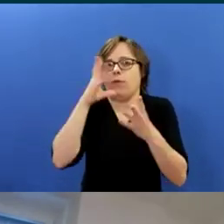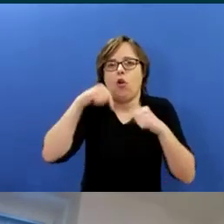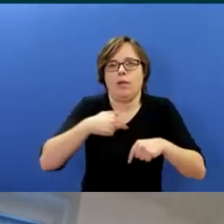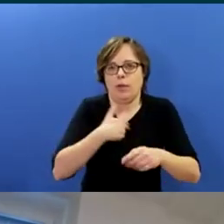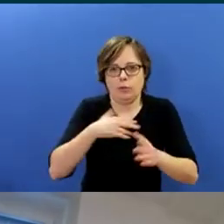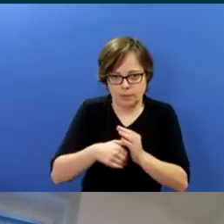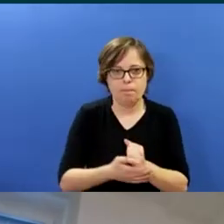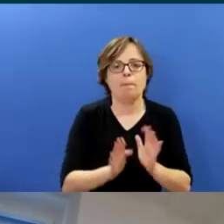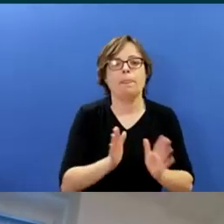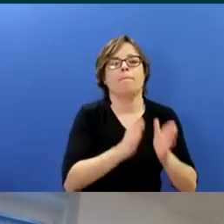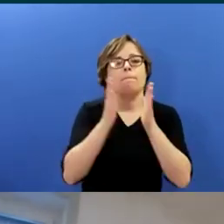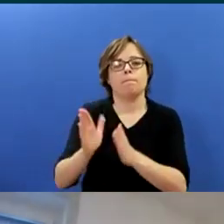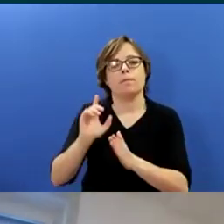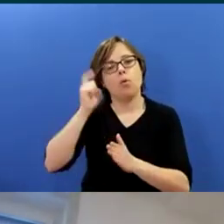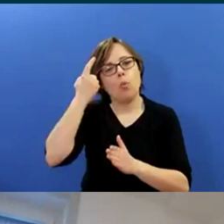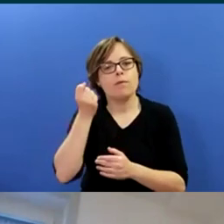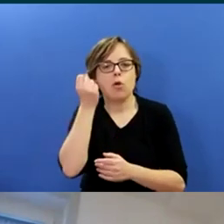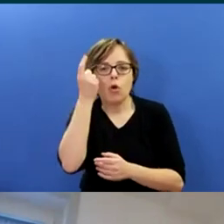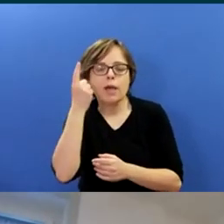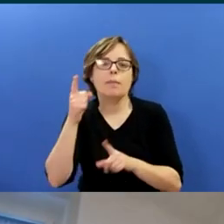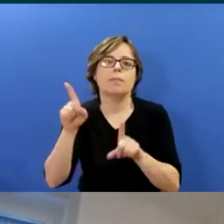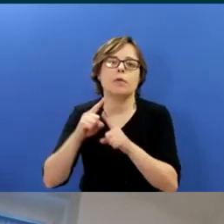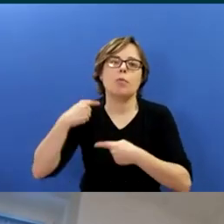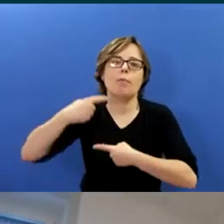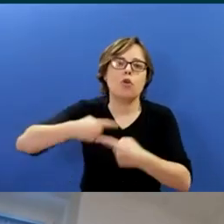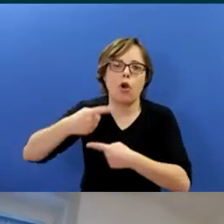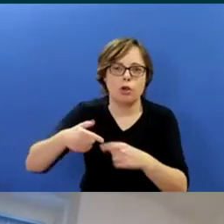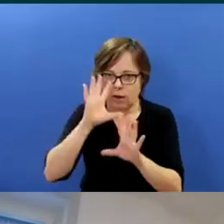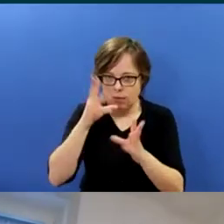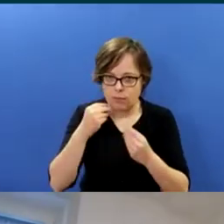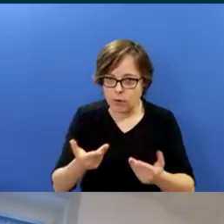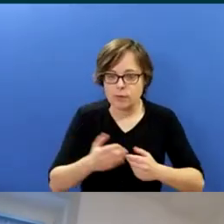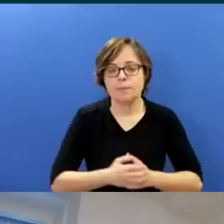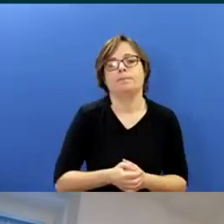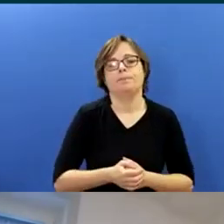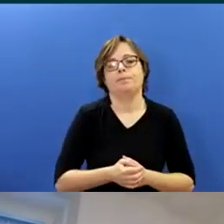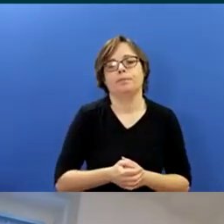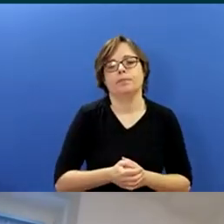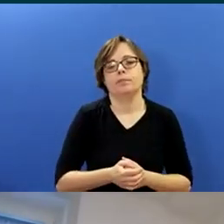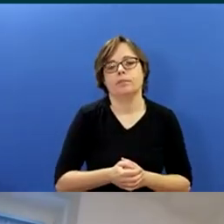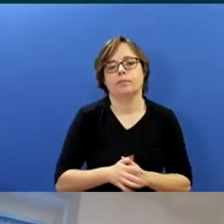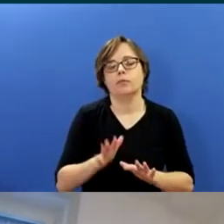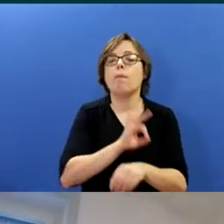the rules, and how we proceeded into the project